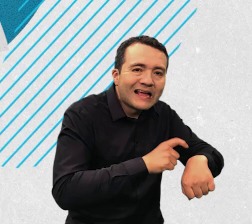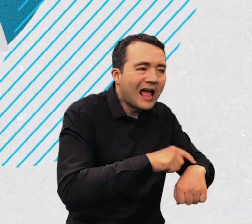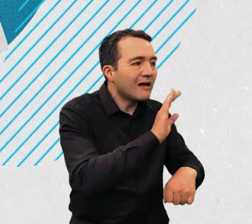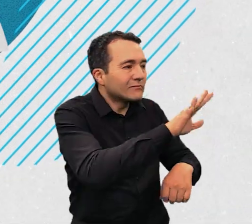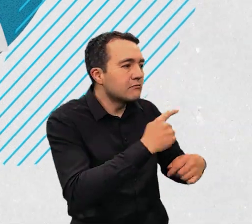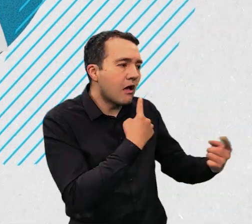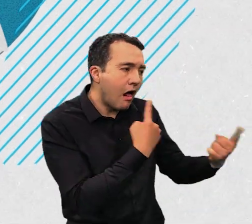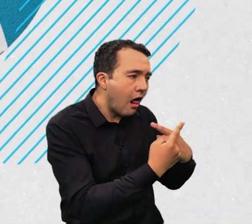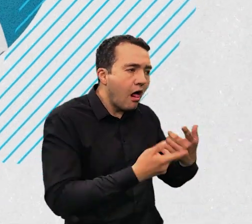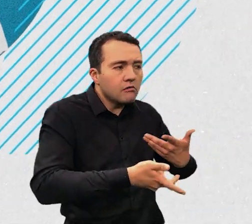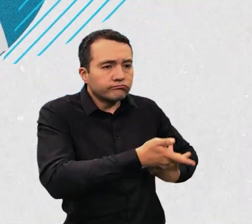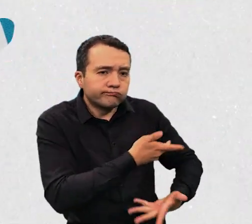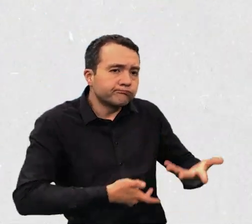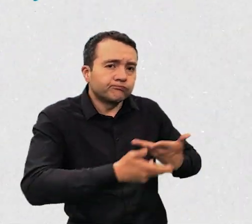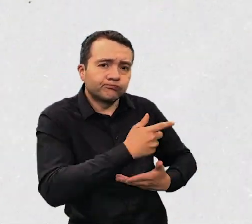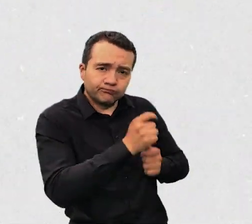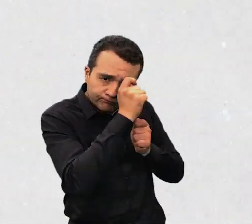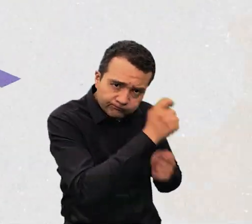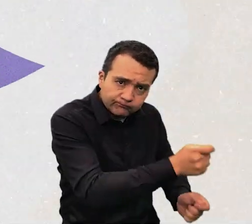of interaction.